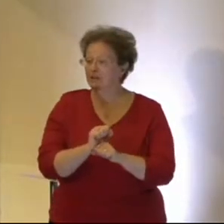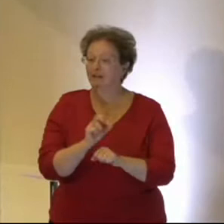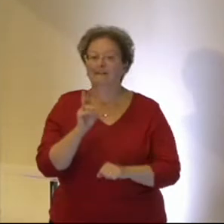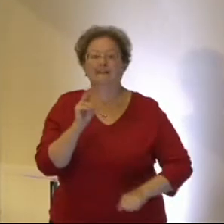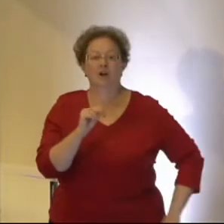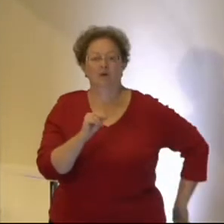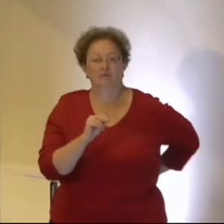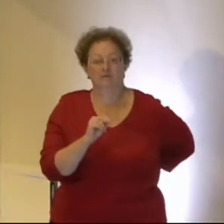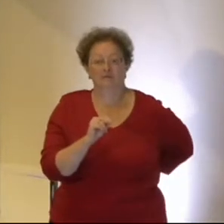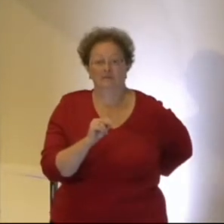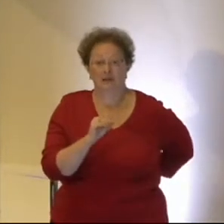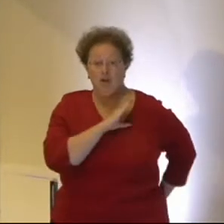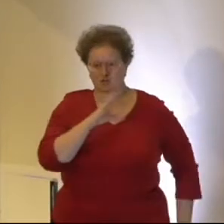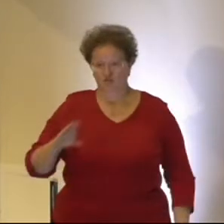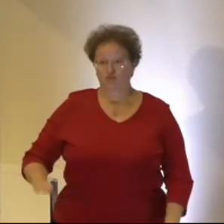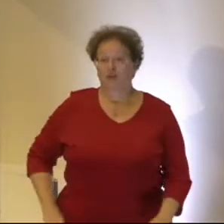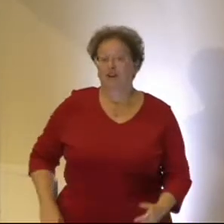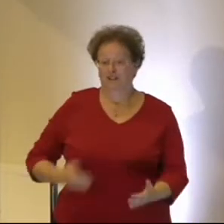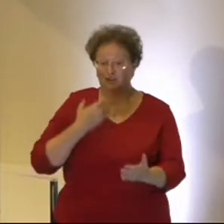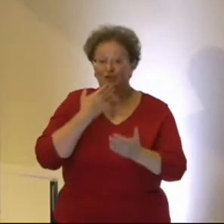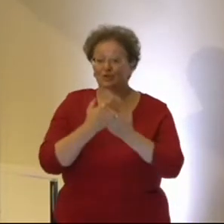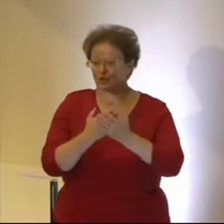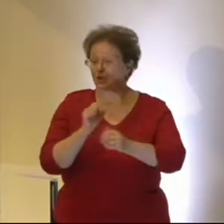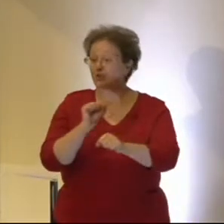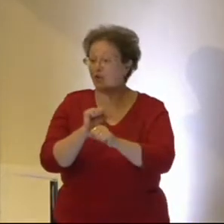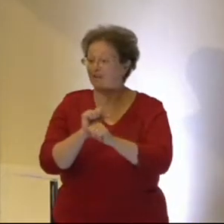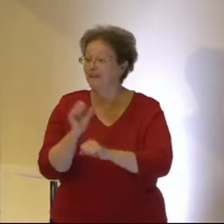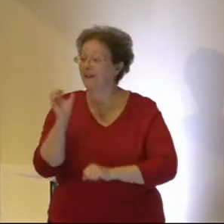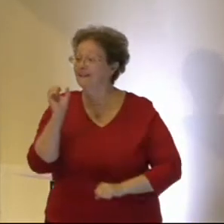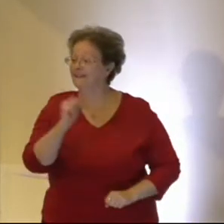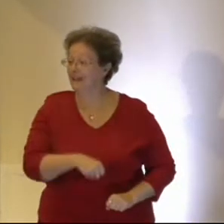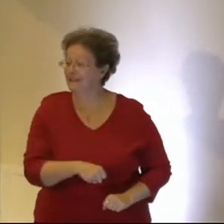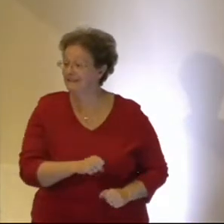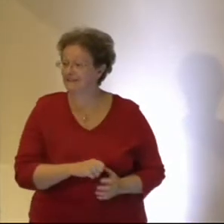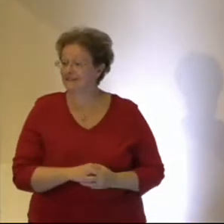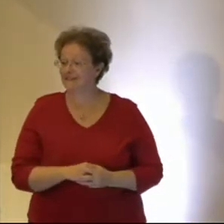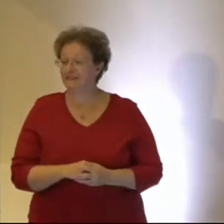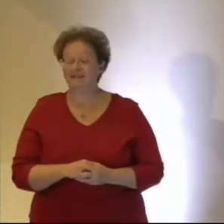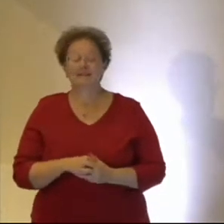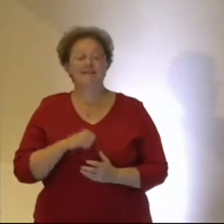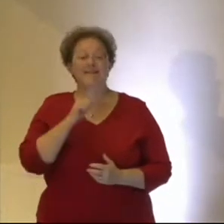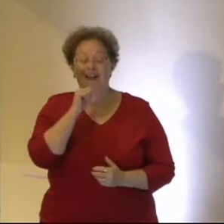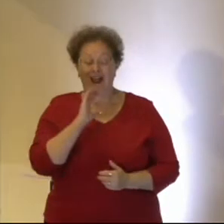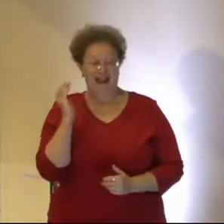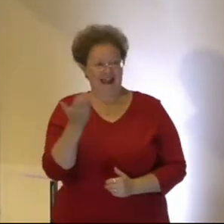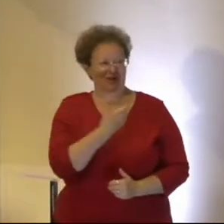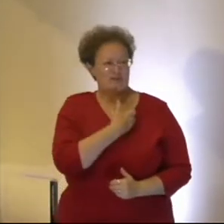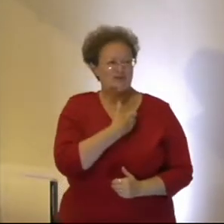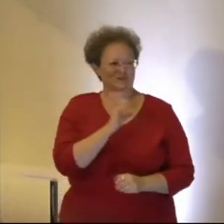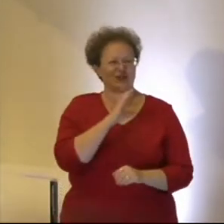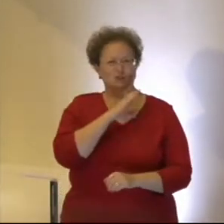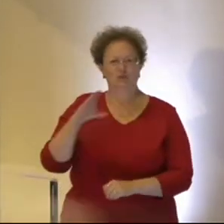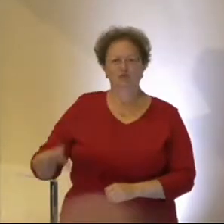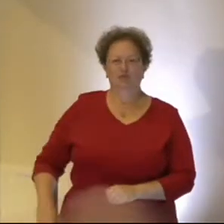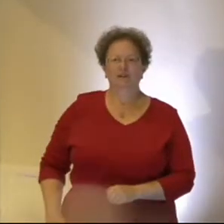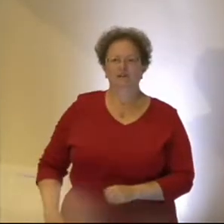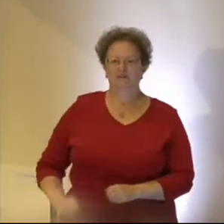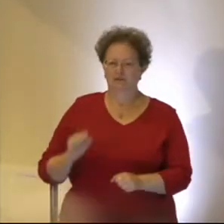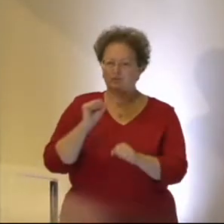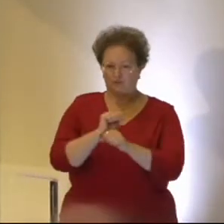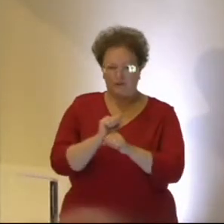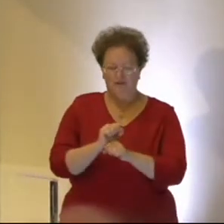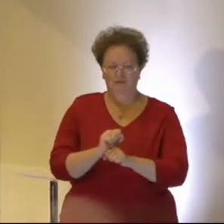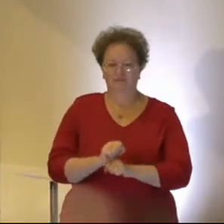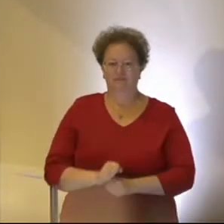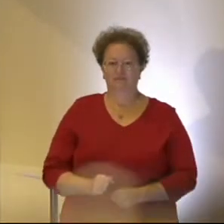Okay. Are we saved by Christ's good works? Yeah. So we are saved by good works. They're just not ours, right? They're Christ's. Jesus is the one who did